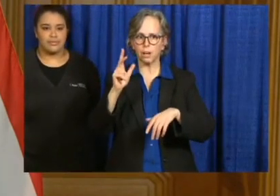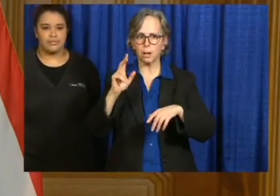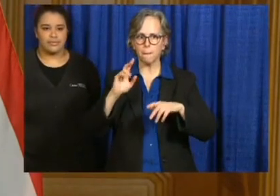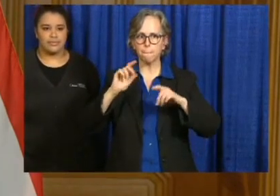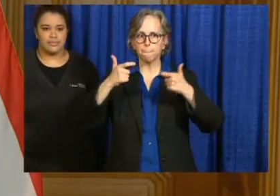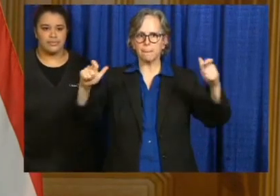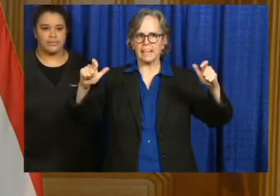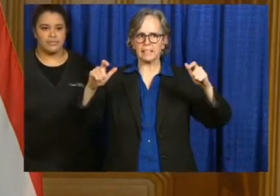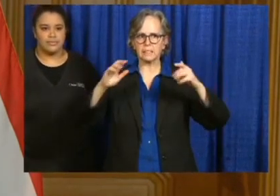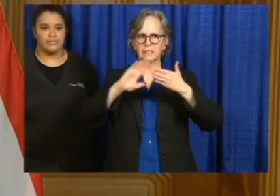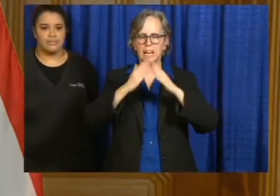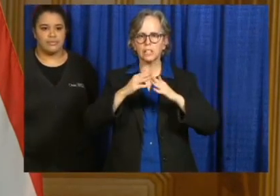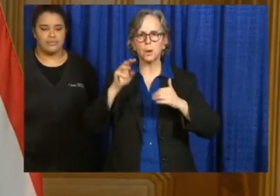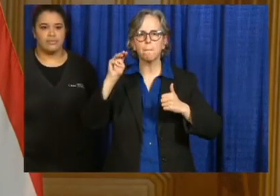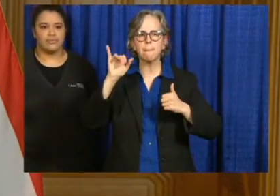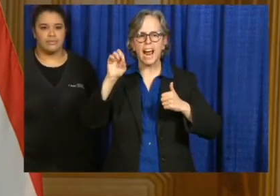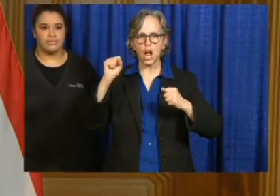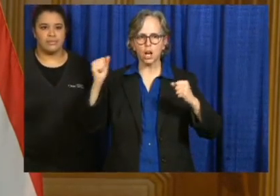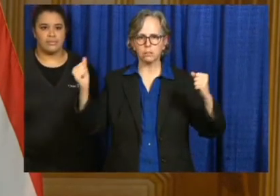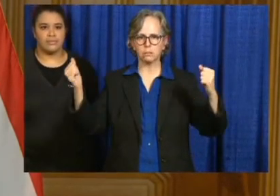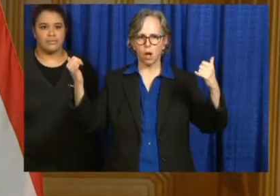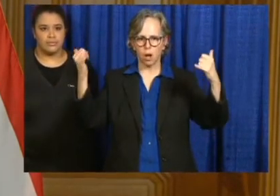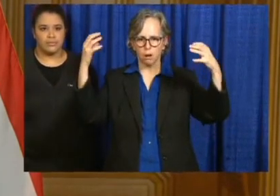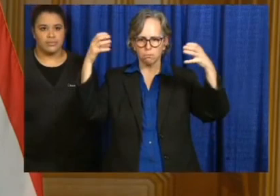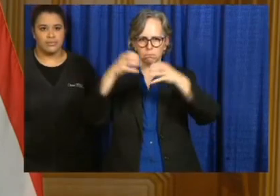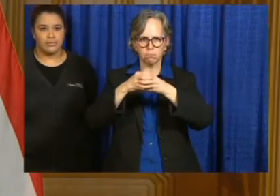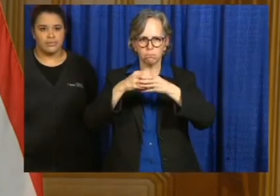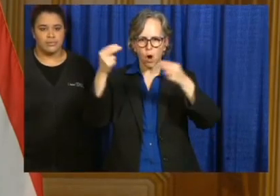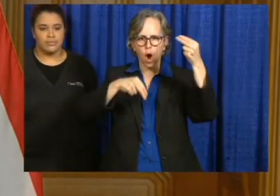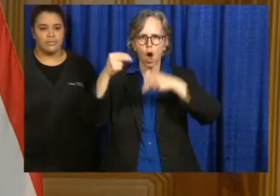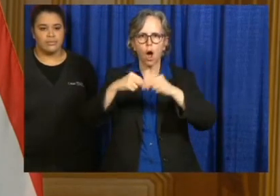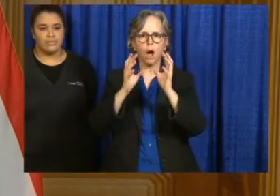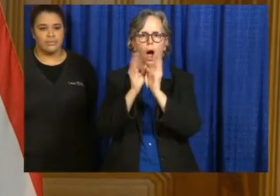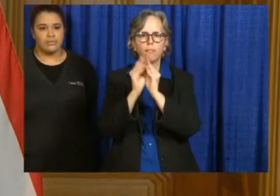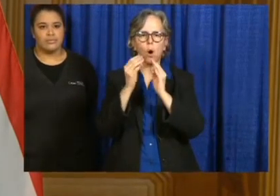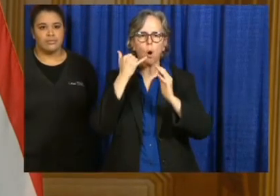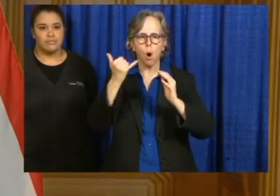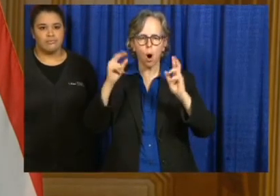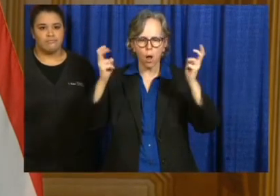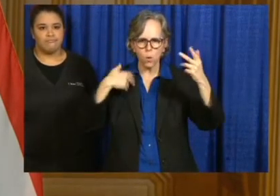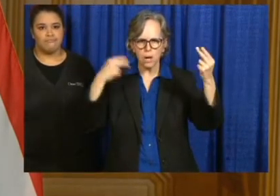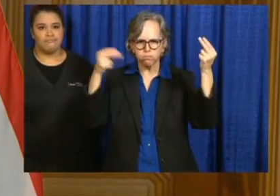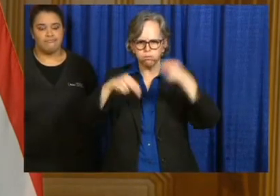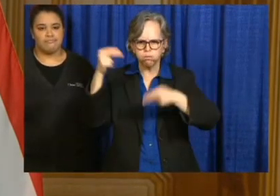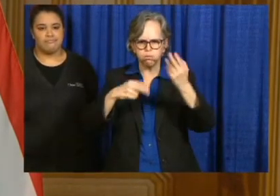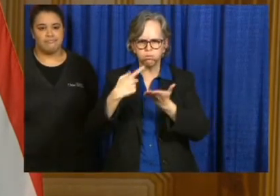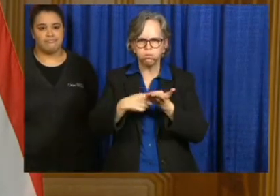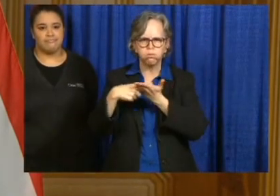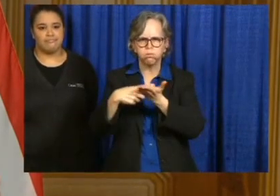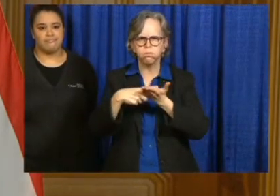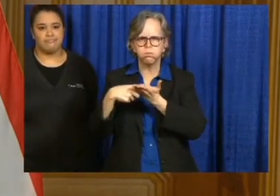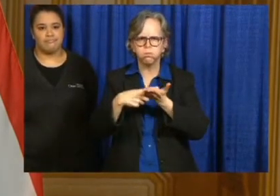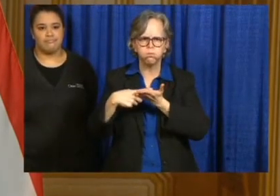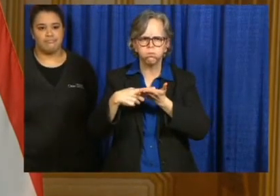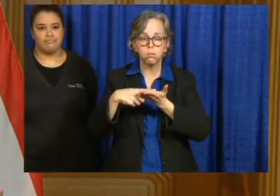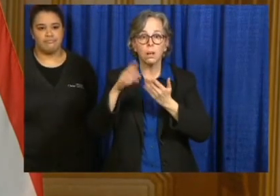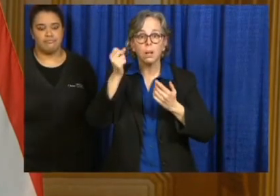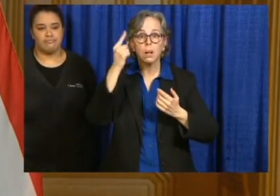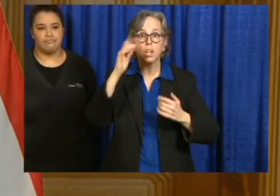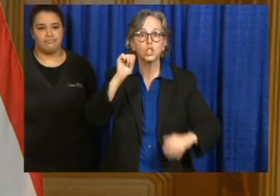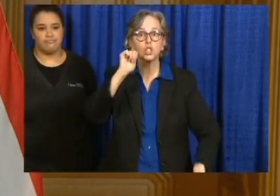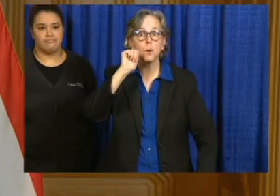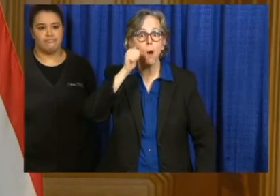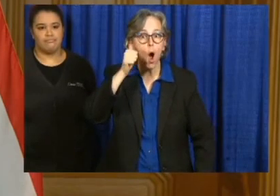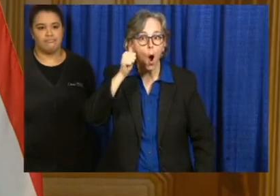They have the same questions, as you can imagine. So by tomorrow, we should be able to give you the